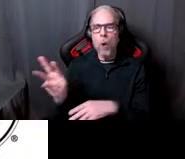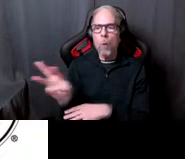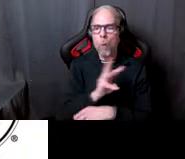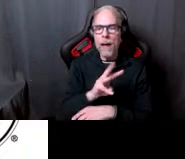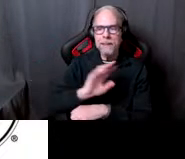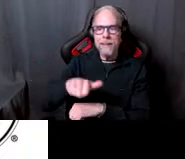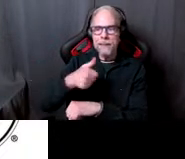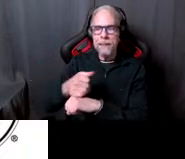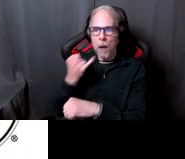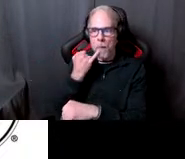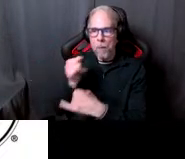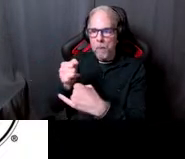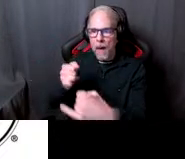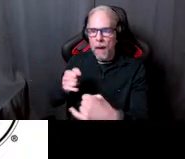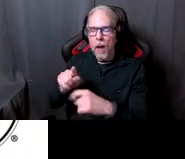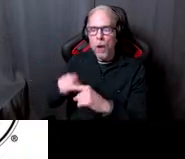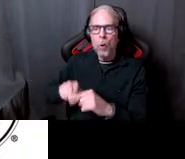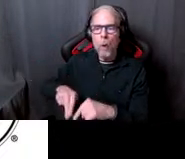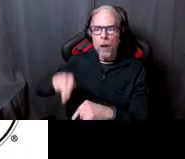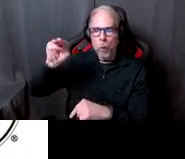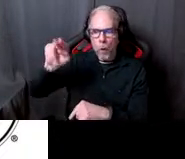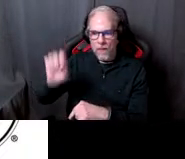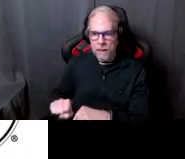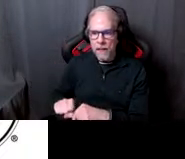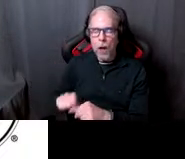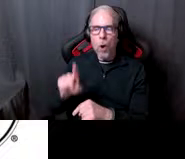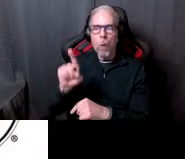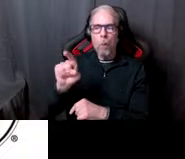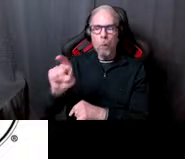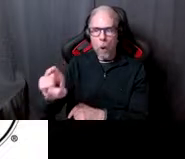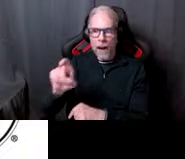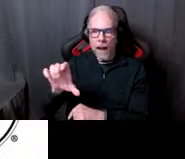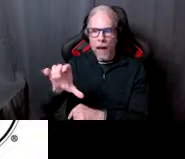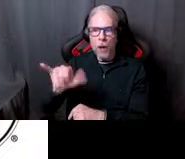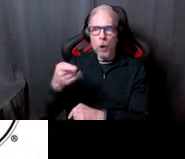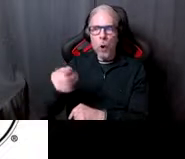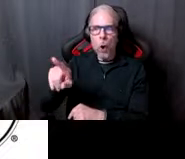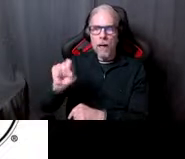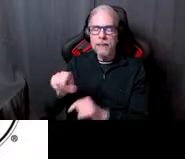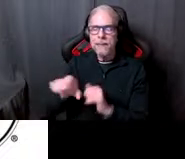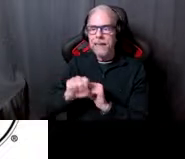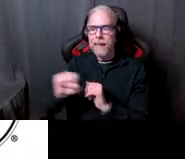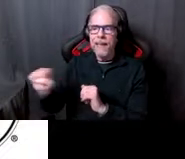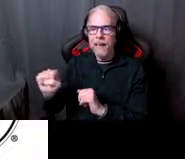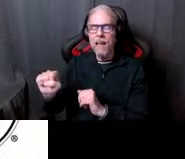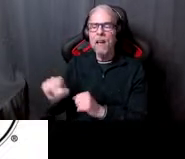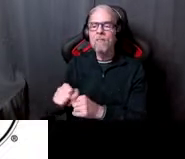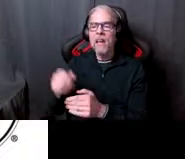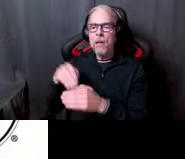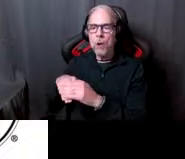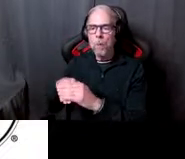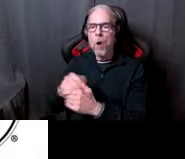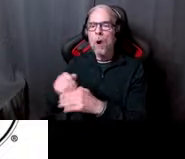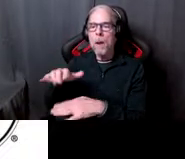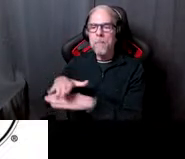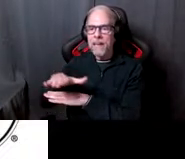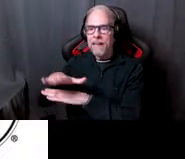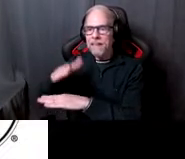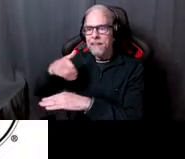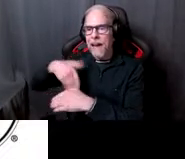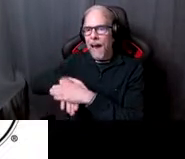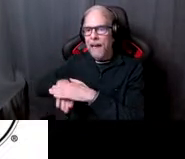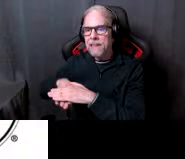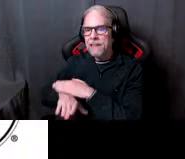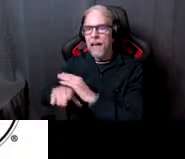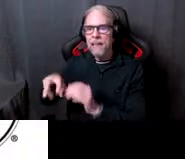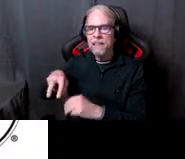boundary running north and south 100 yards east of the innermost beach access stairway and east